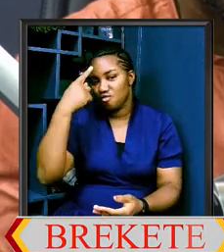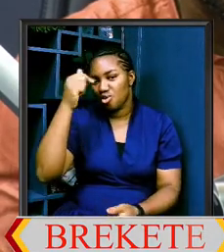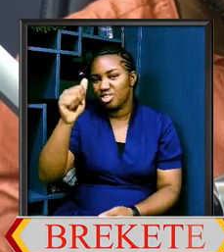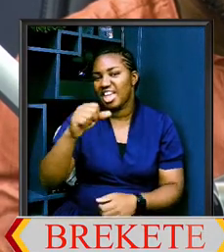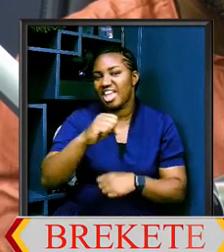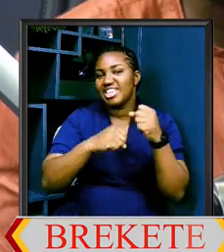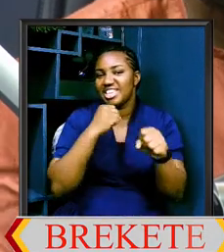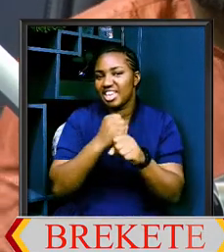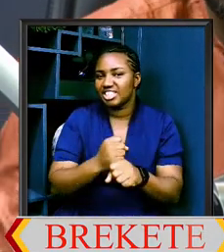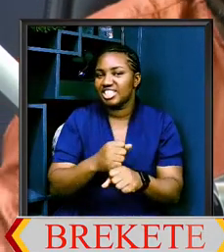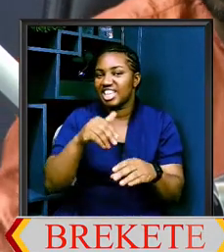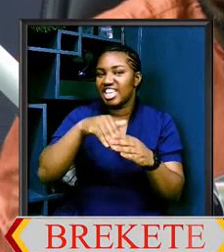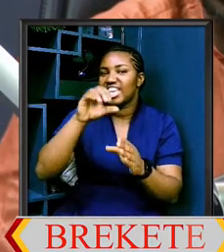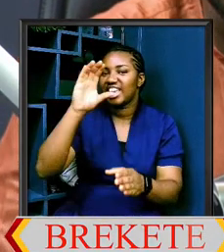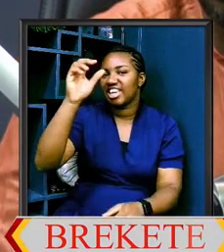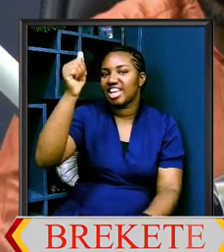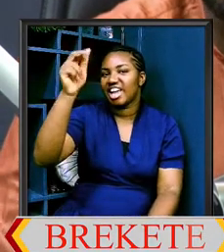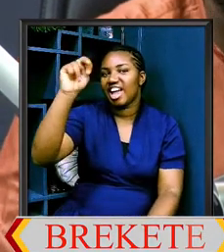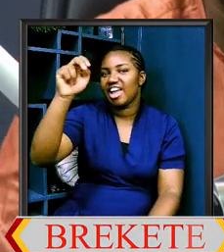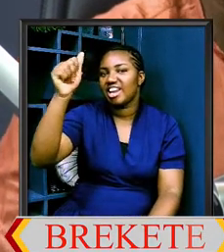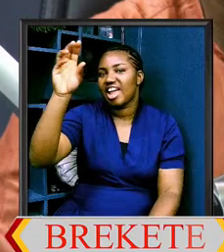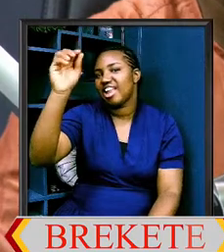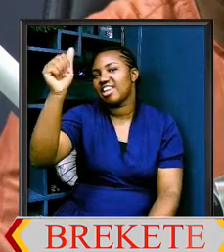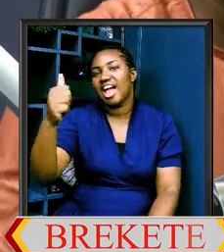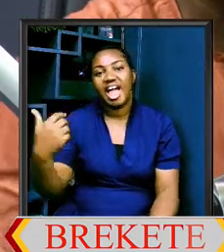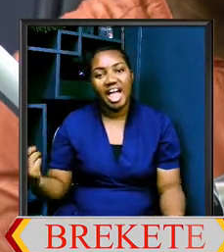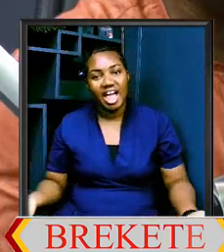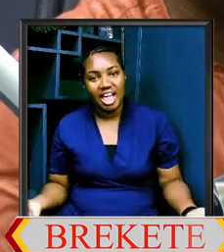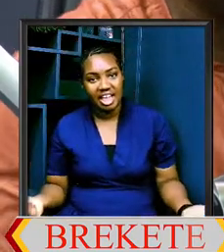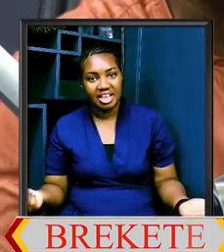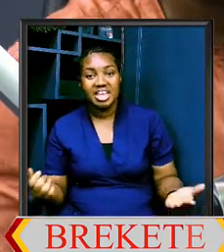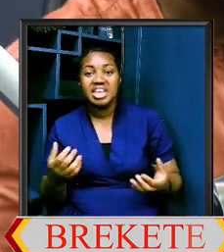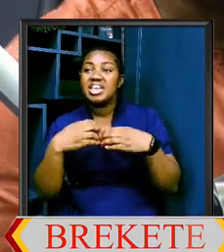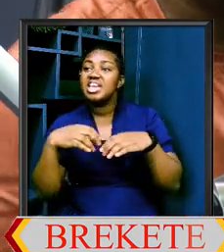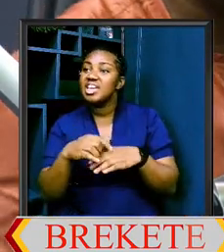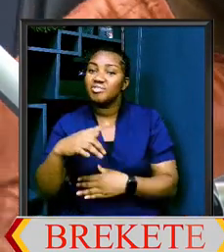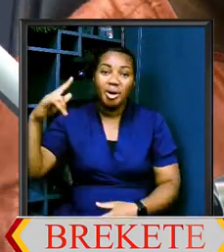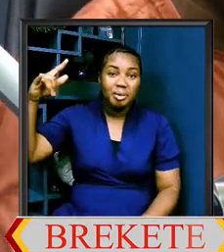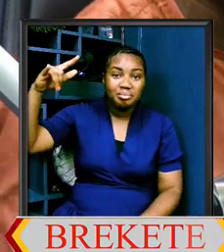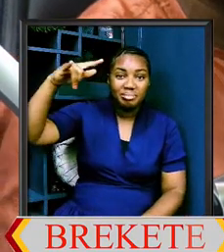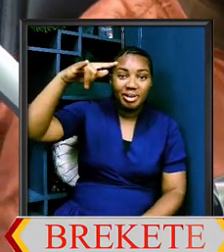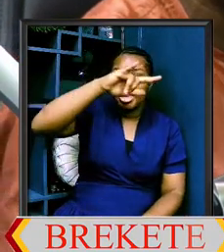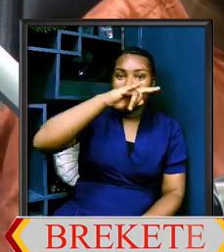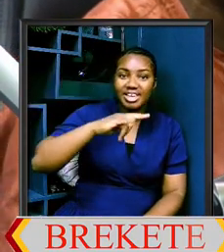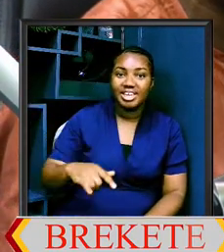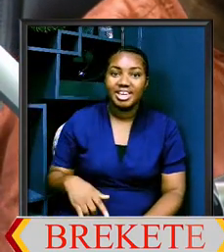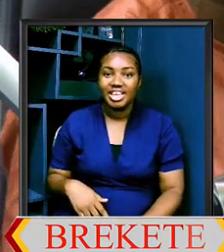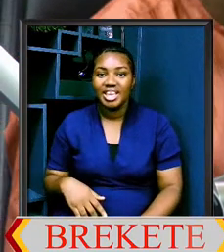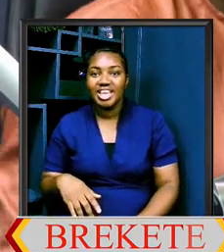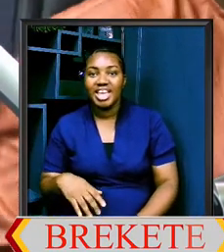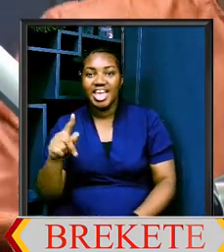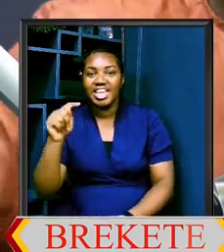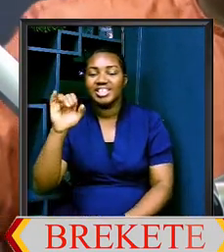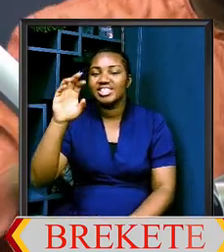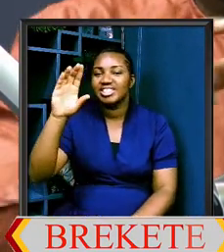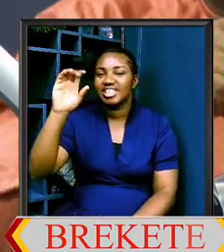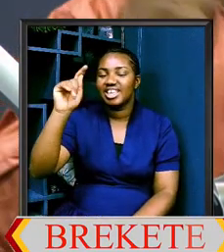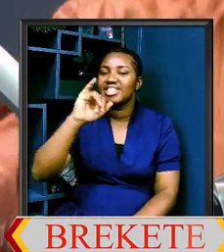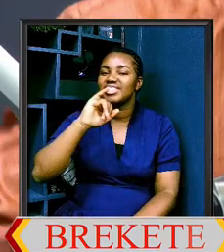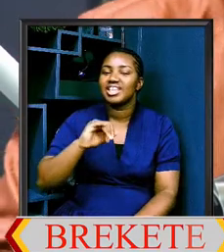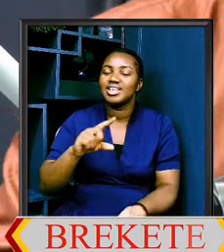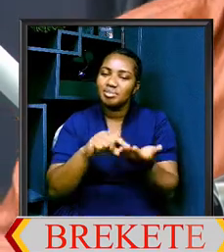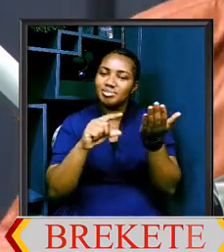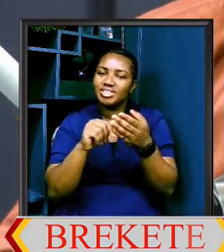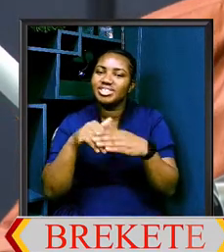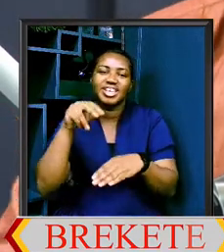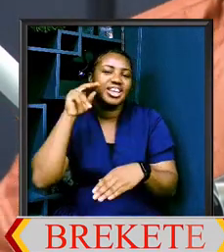sir. If a aeroplane ticket, then they print then they print them for Nigeria. Now, Canada ticket, they go print for Canada. Anyways,